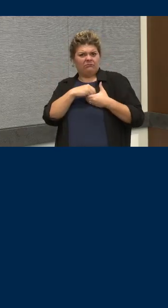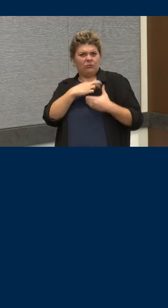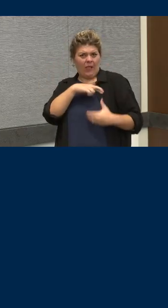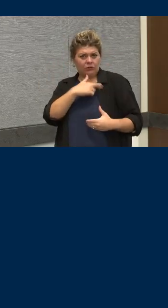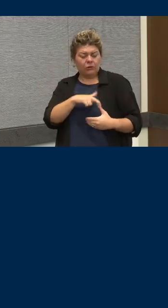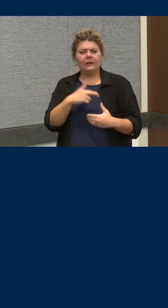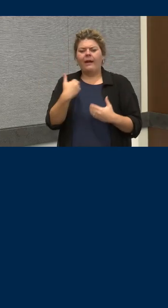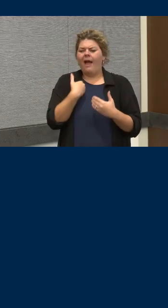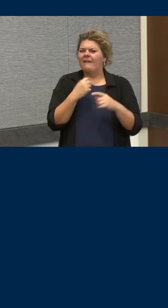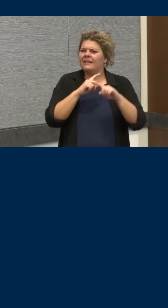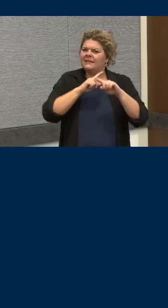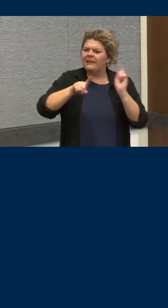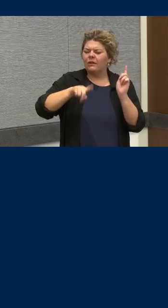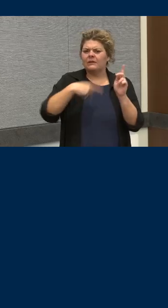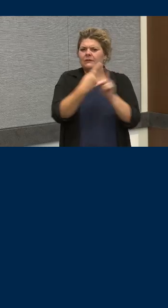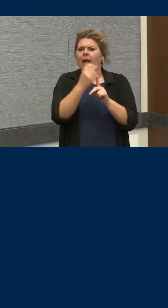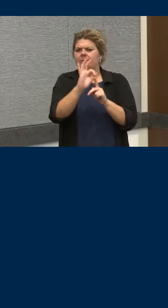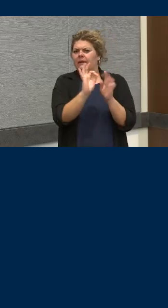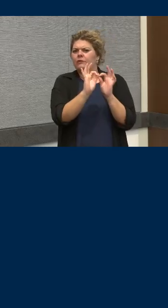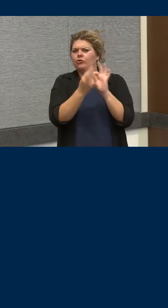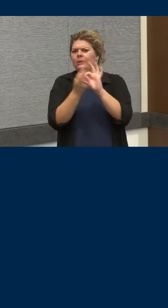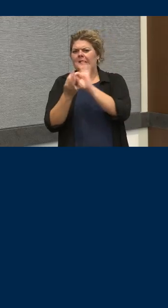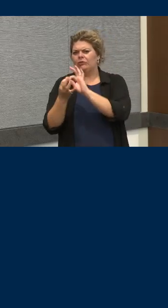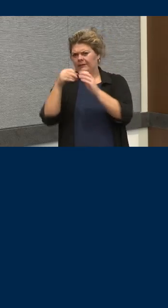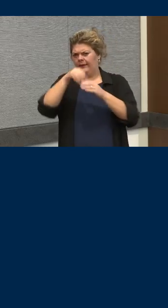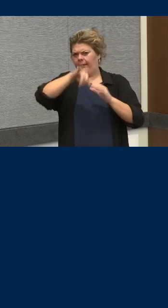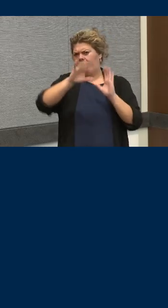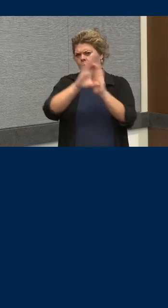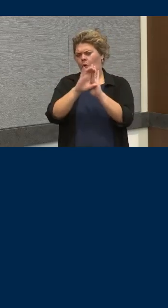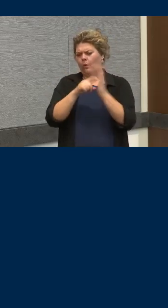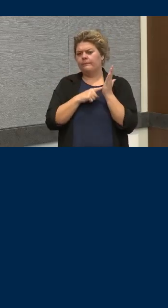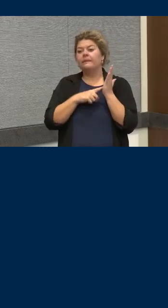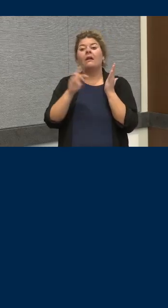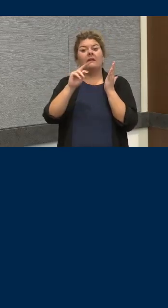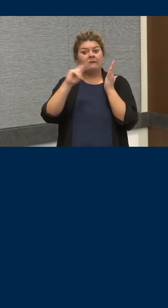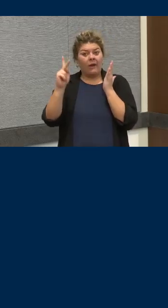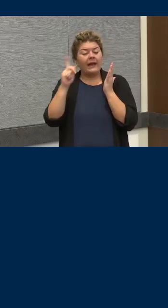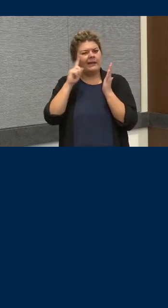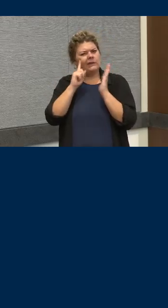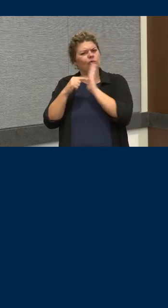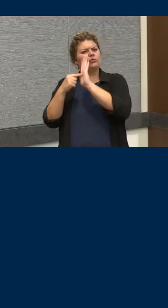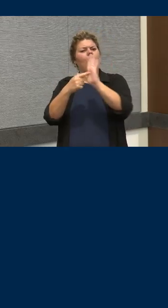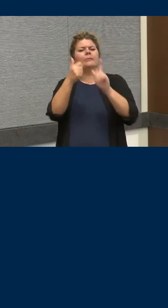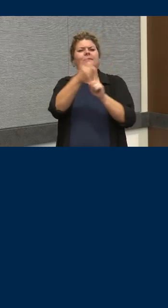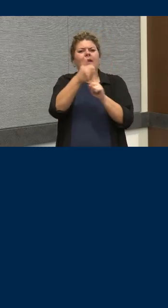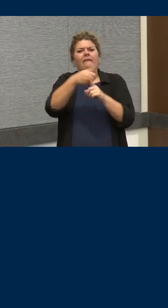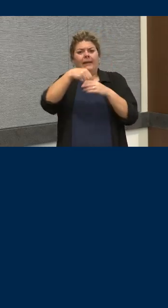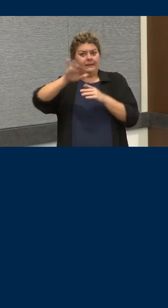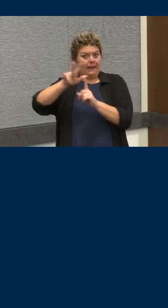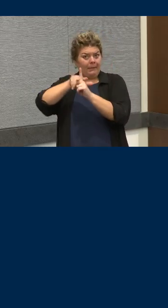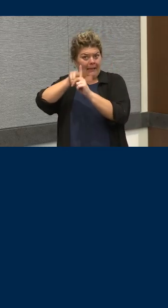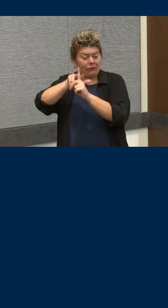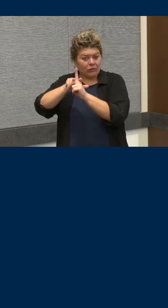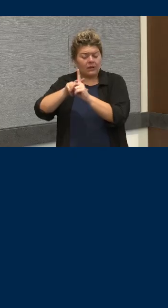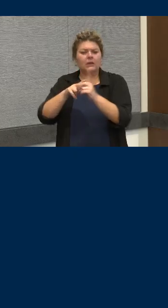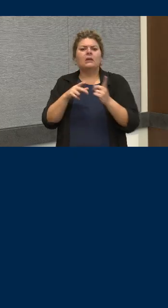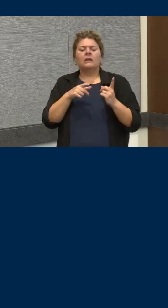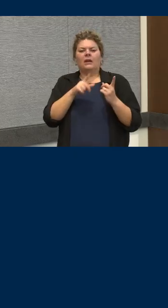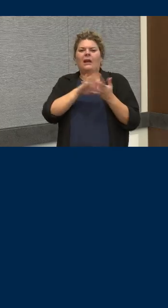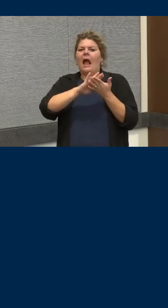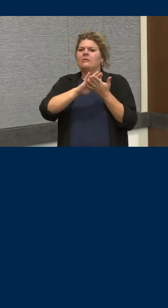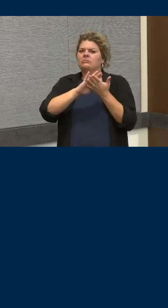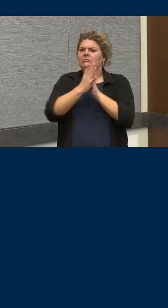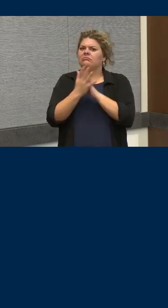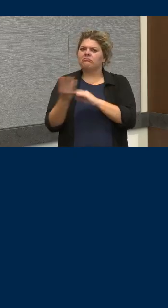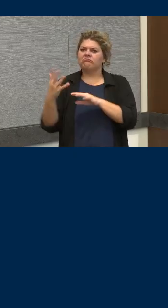several modes of interpretation. Frank presented himself in his application as a naturalized